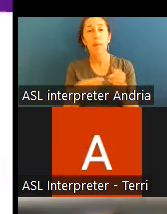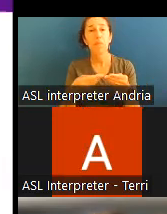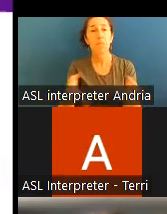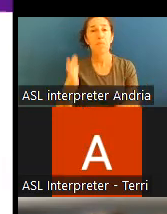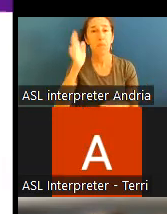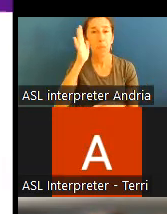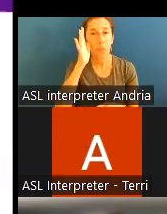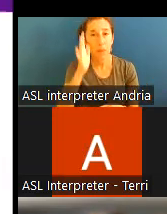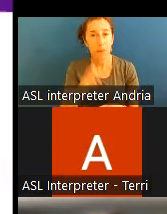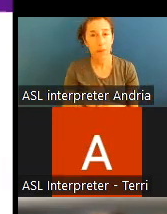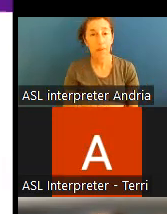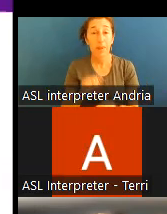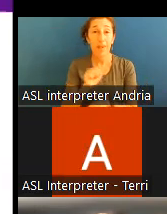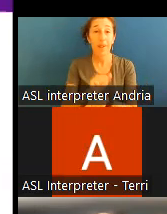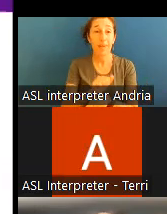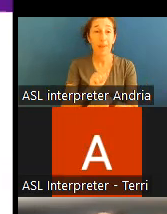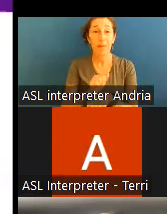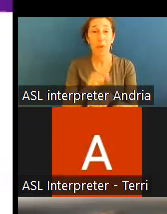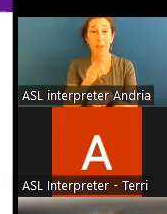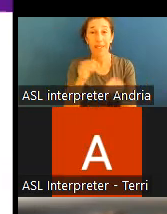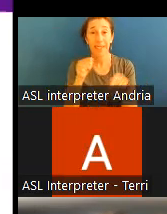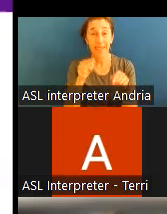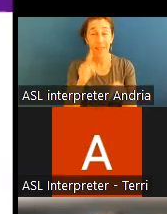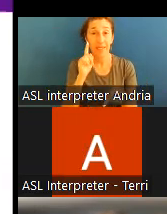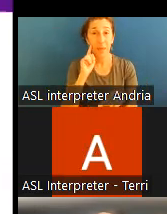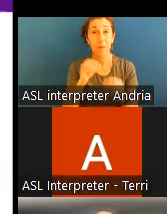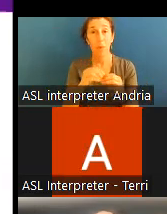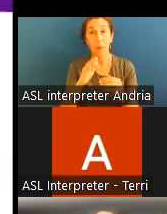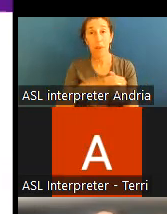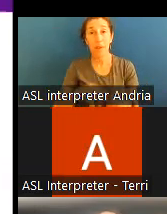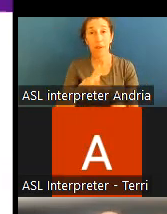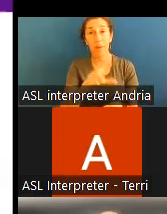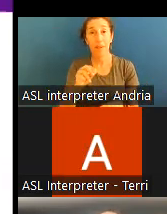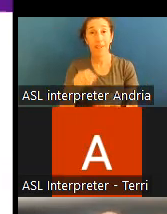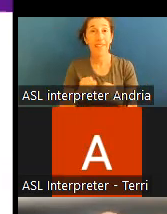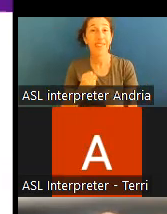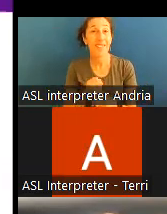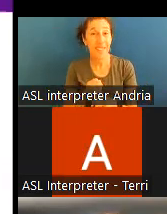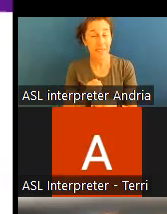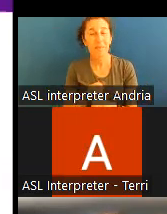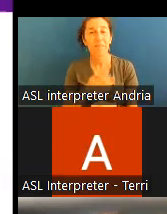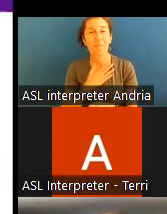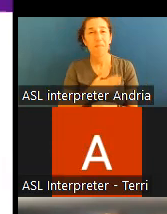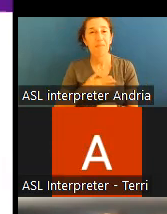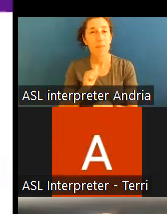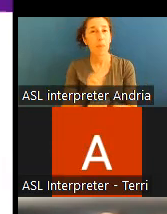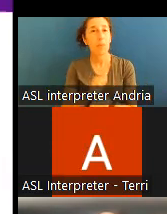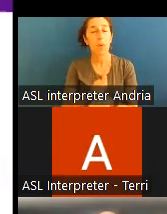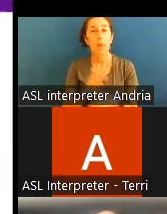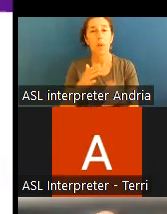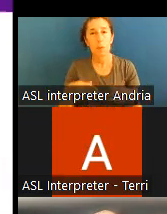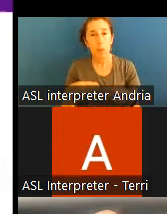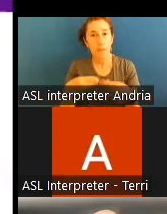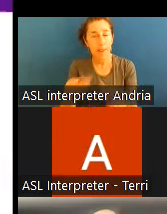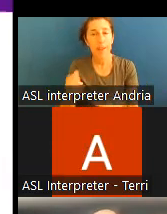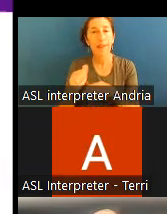for over 3 decades in one form or another, and really enjoy working on training. And I especially